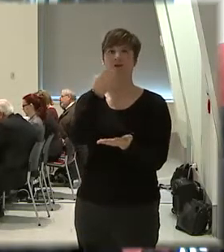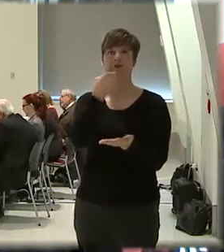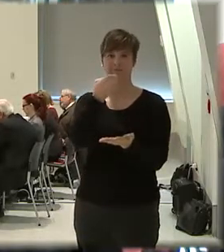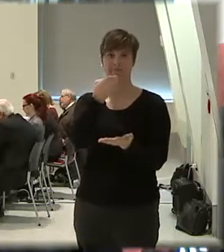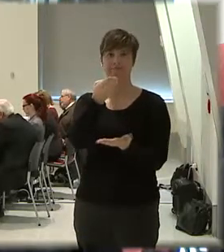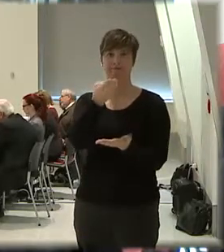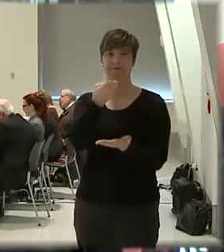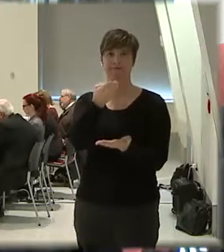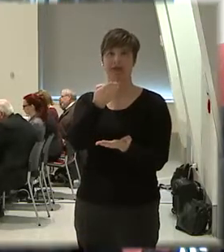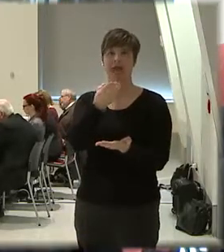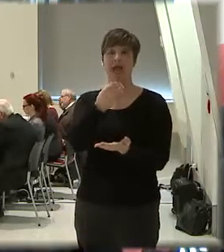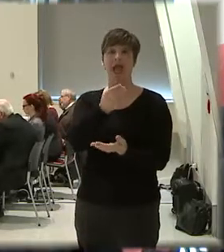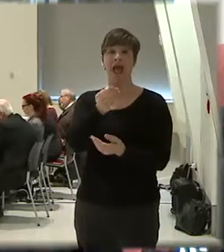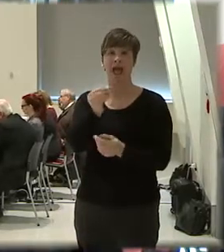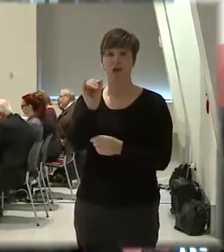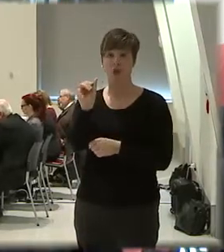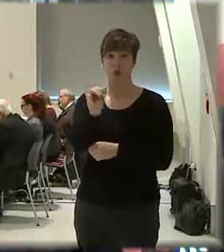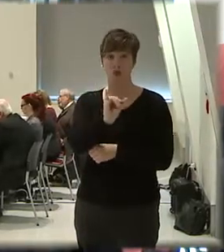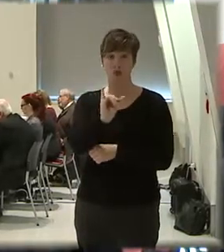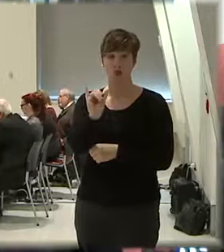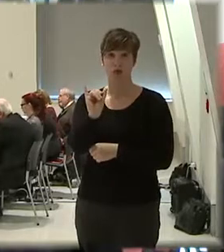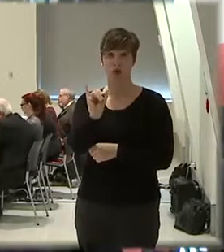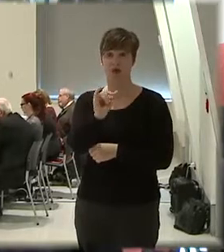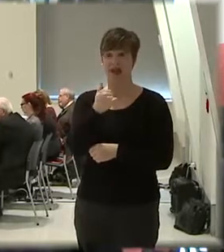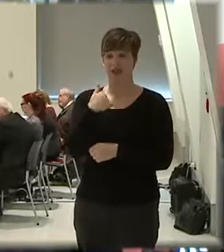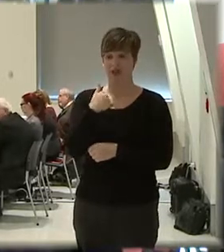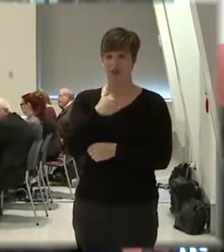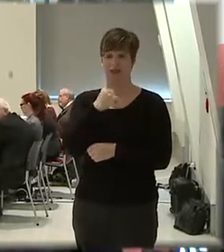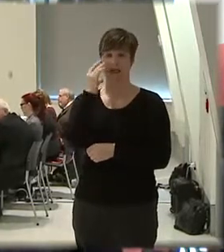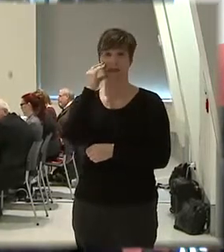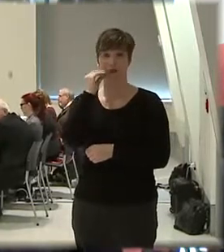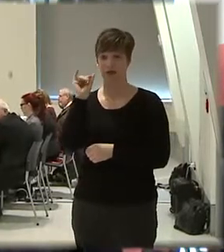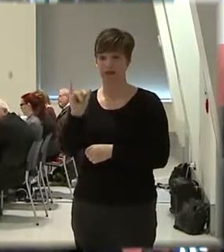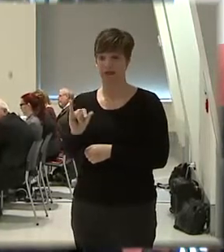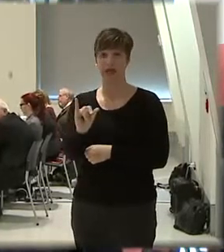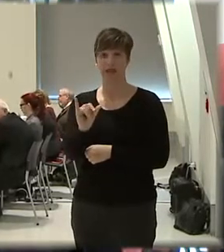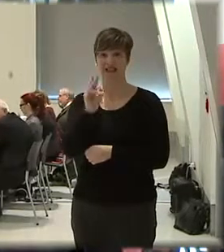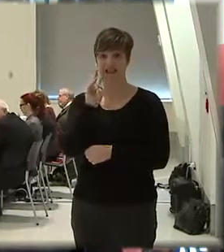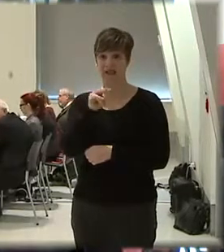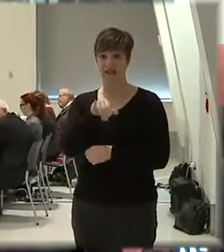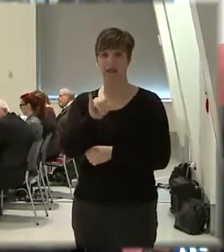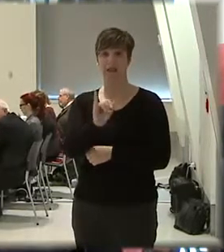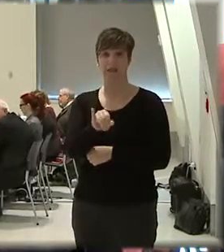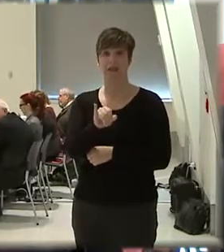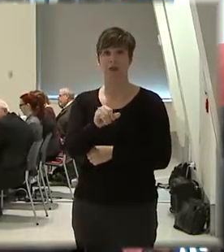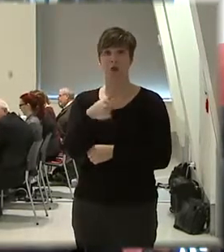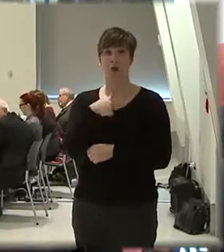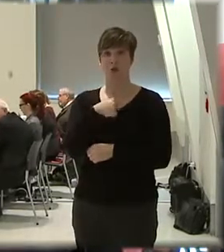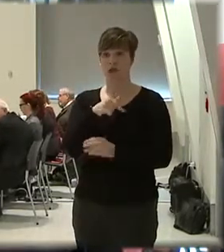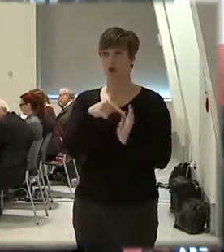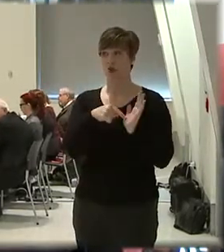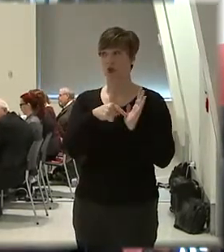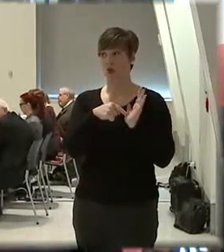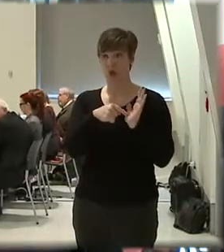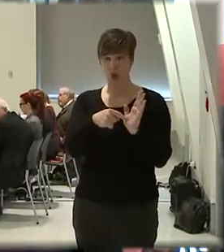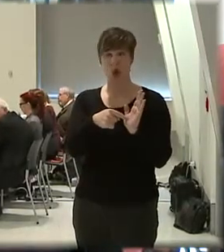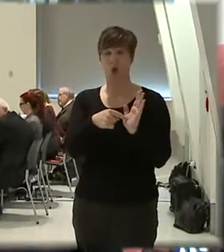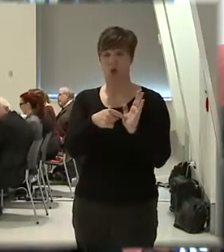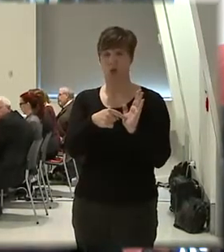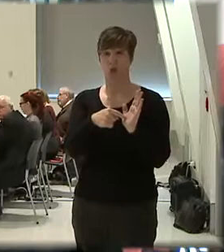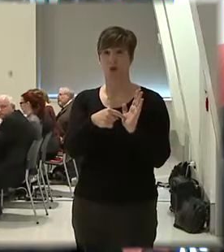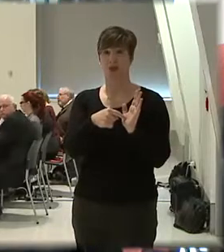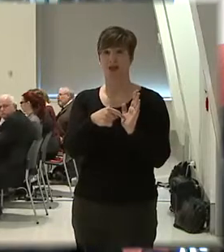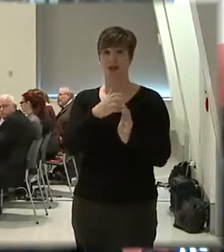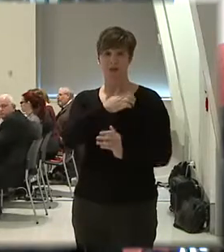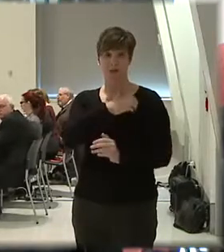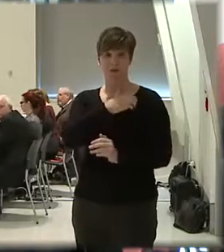And overwhelmingly, as we encounter those and we show conclusively that the